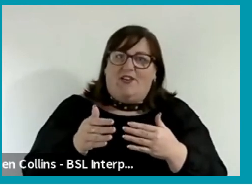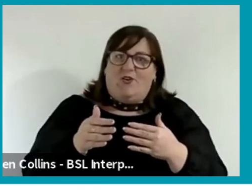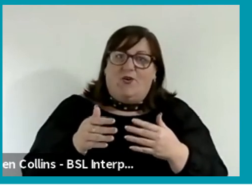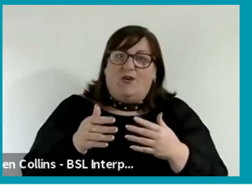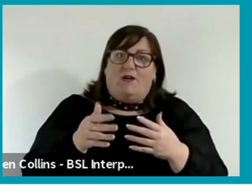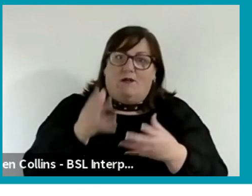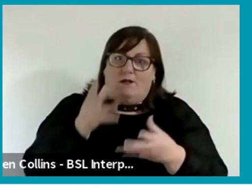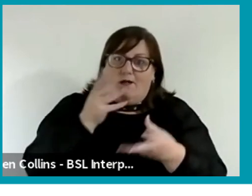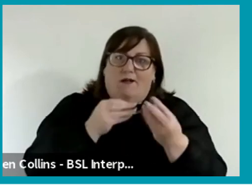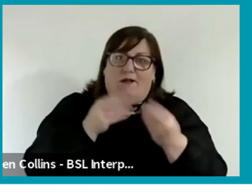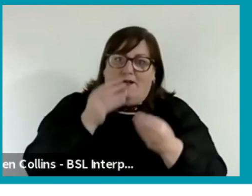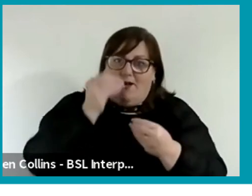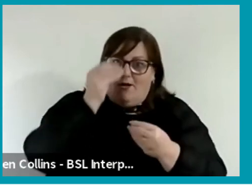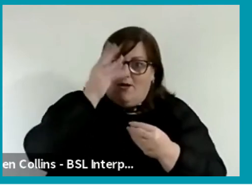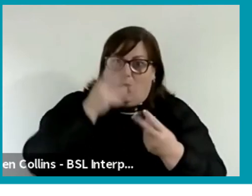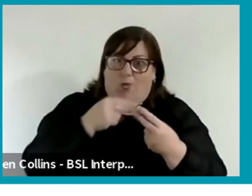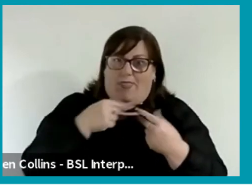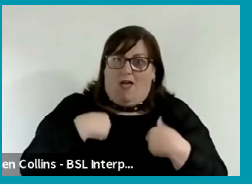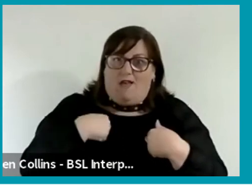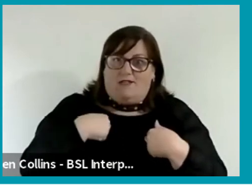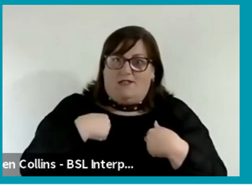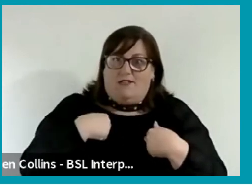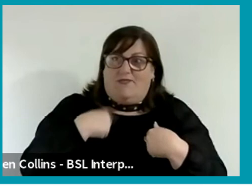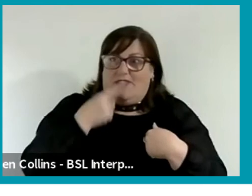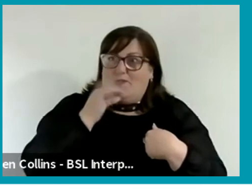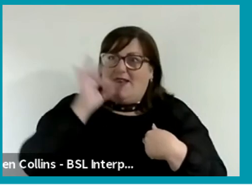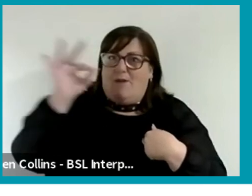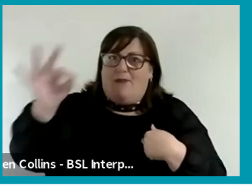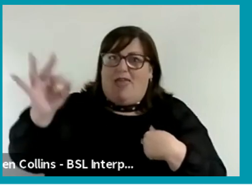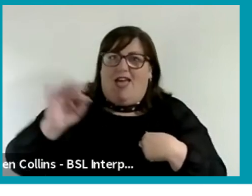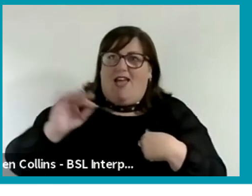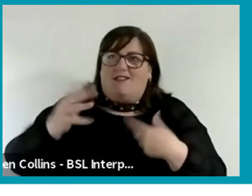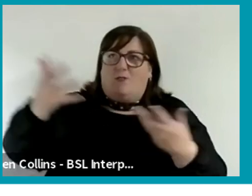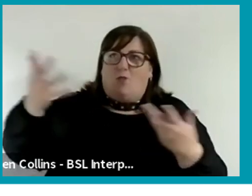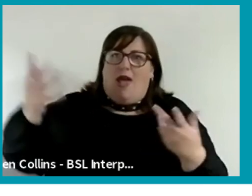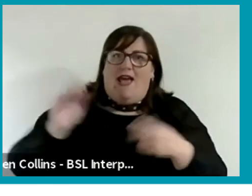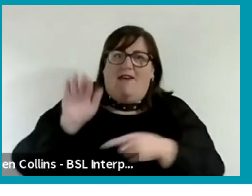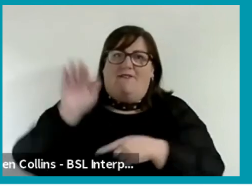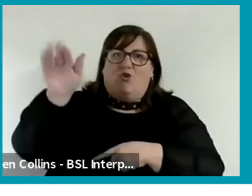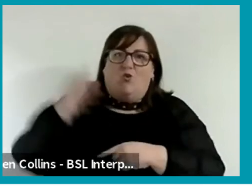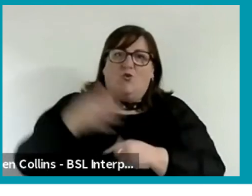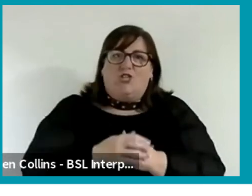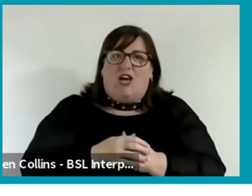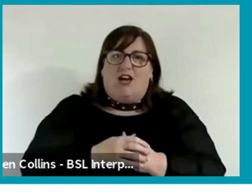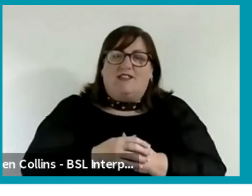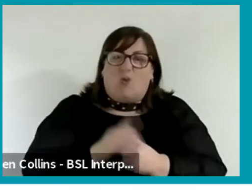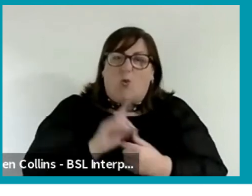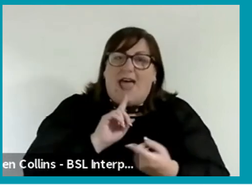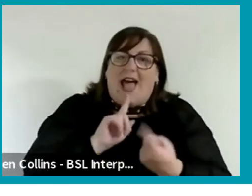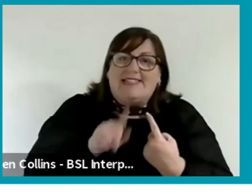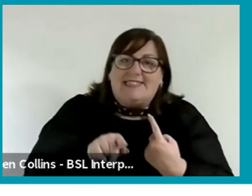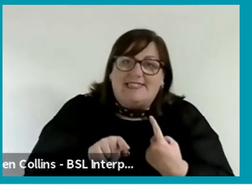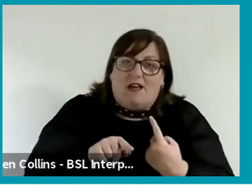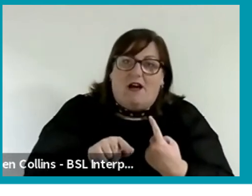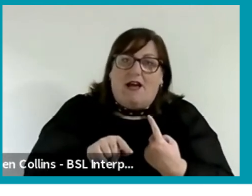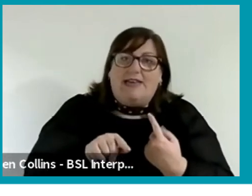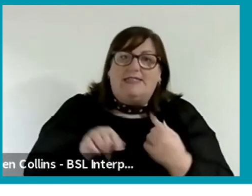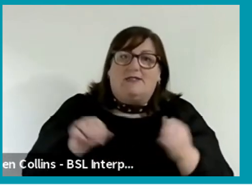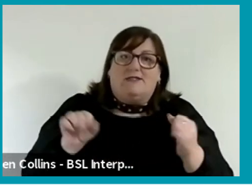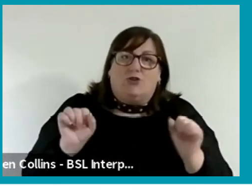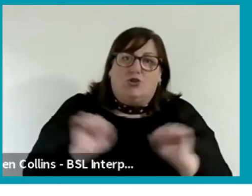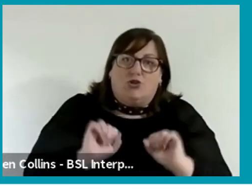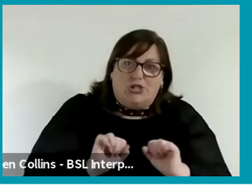in the future. This is how it goes with internships. So the answer is we don't have it yet, but we are planning